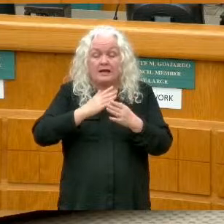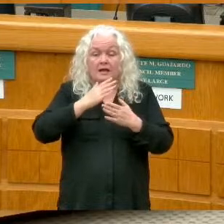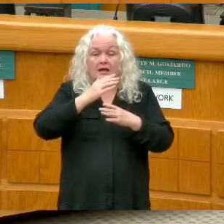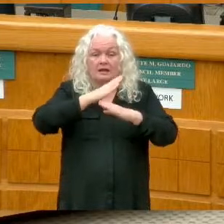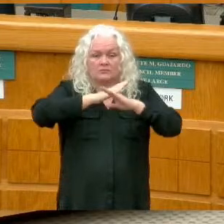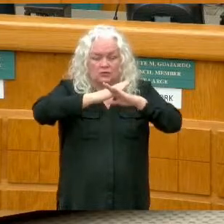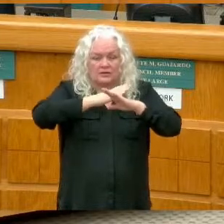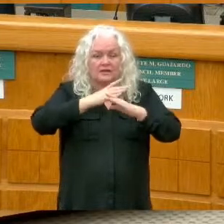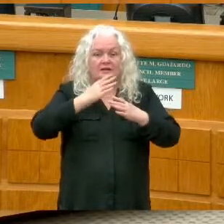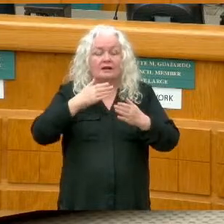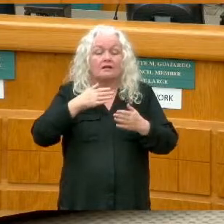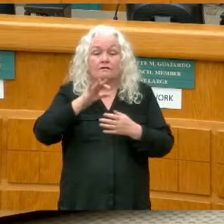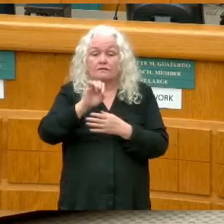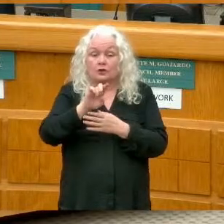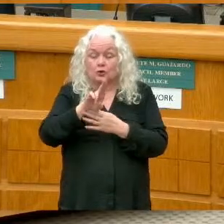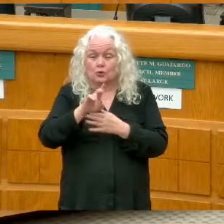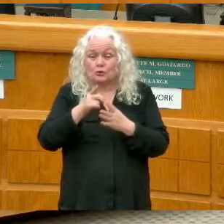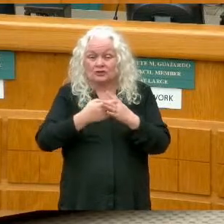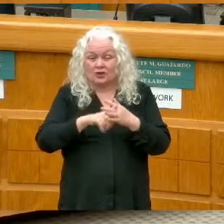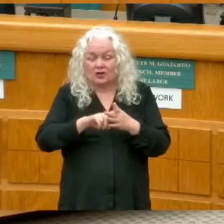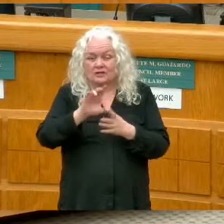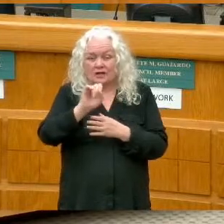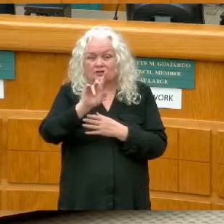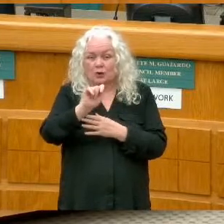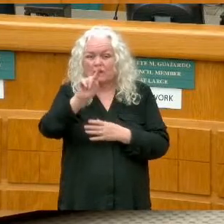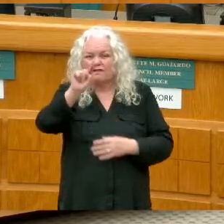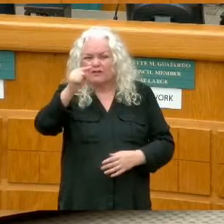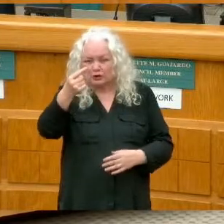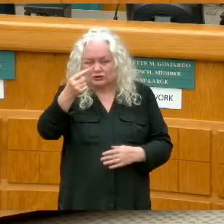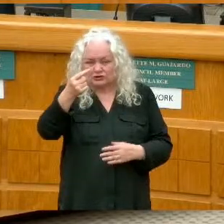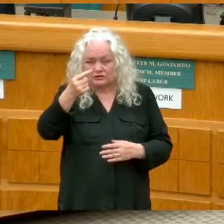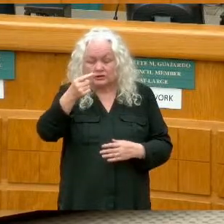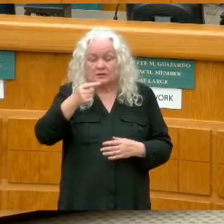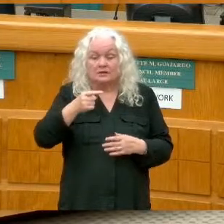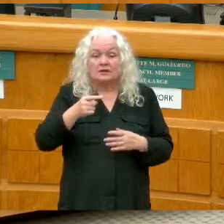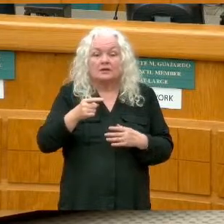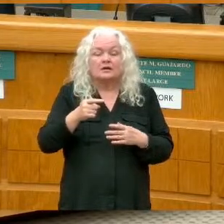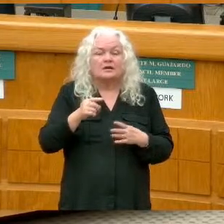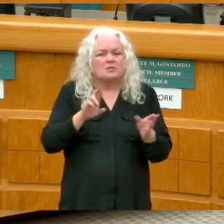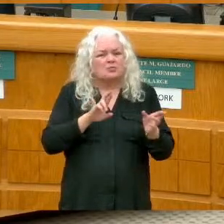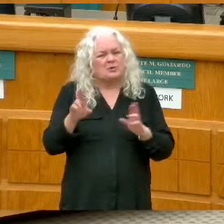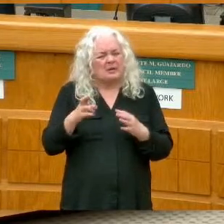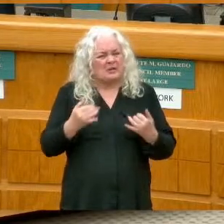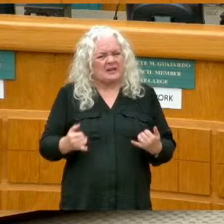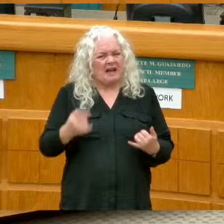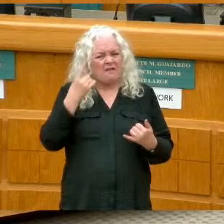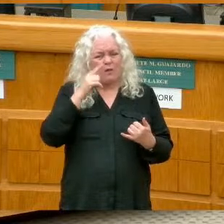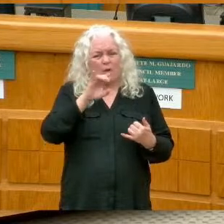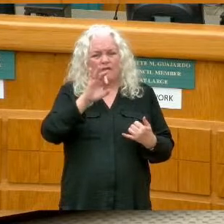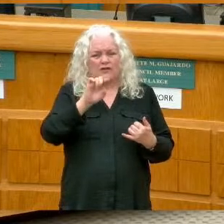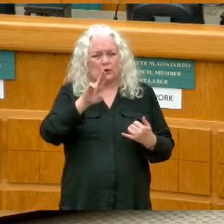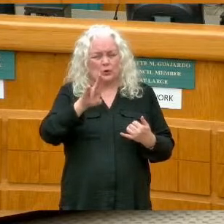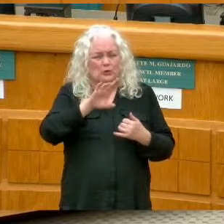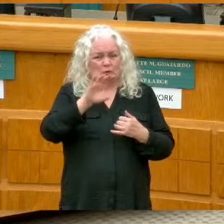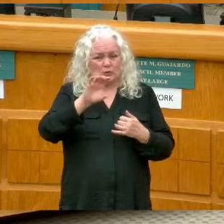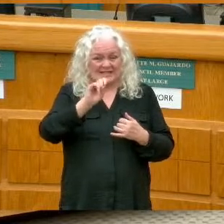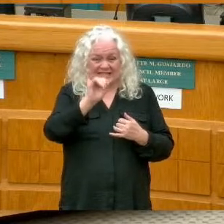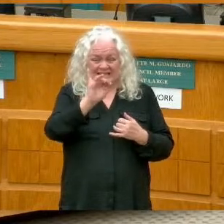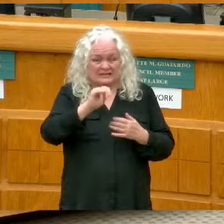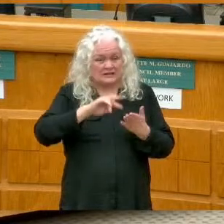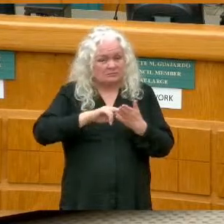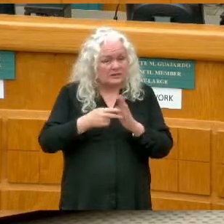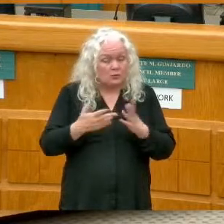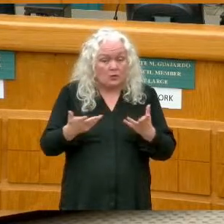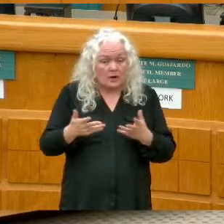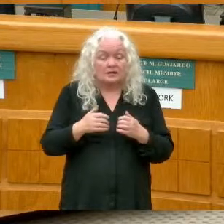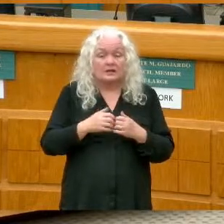flu. Flu season starts October 1st. What does prepare now for flu season actually mean? It means